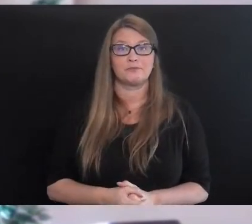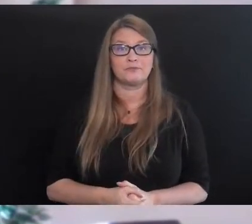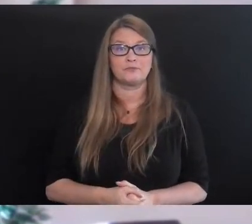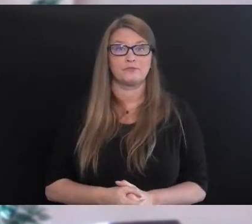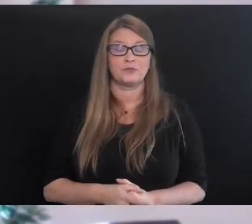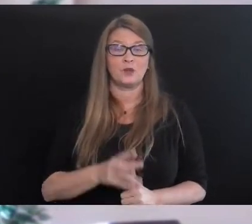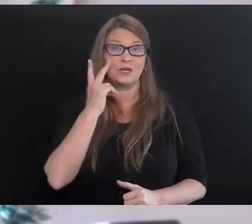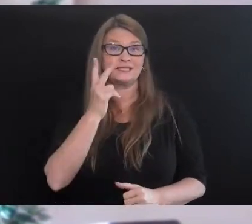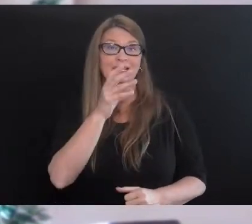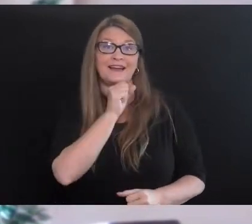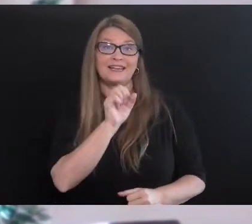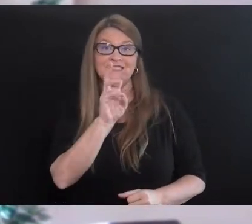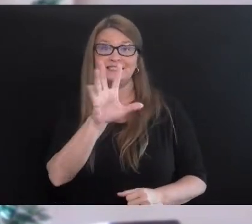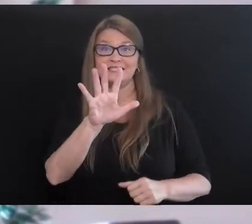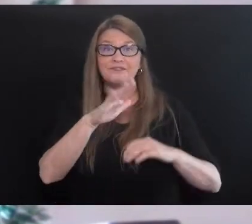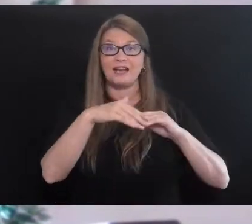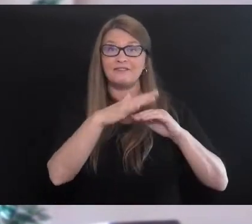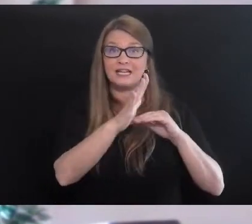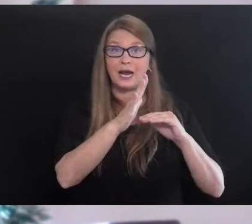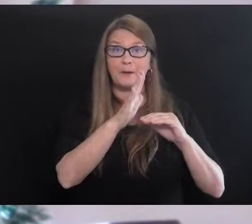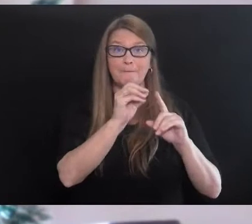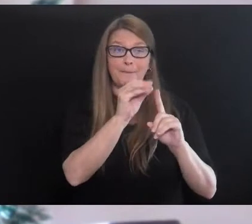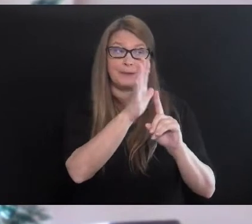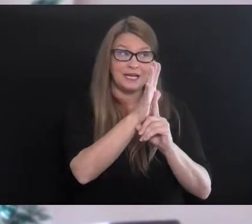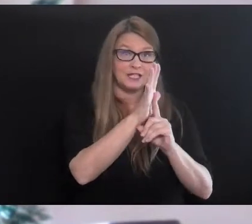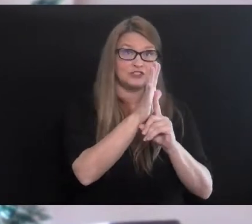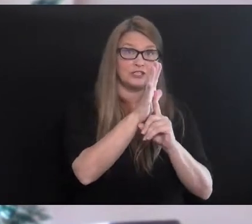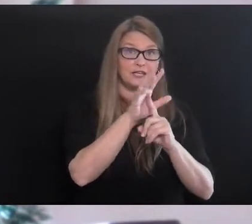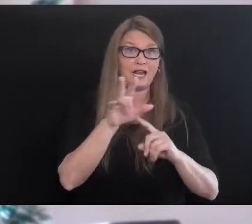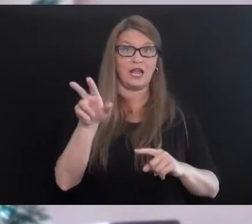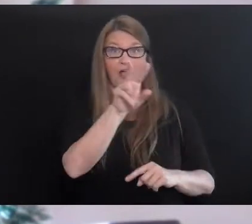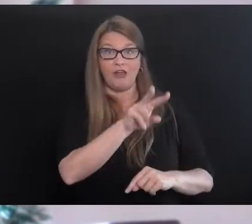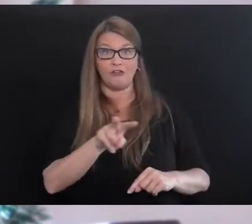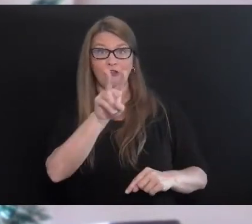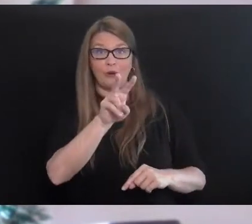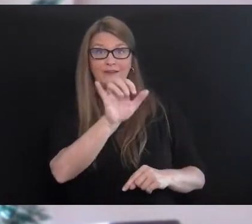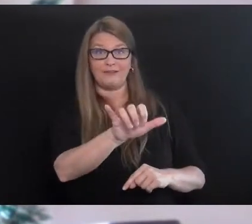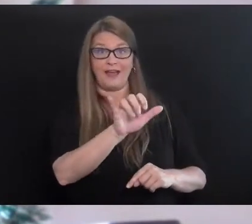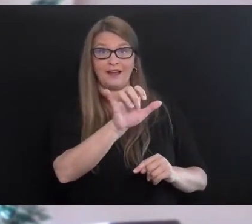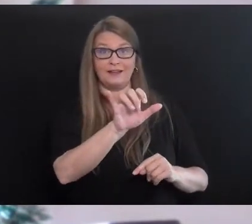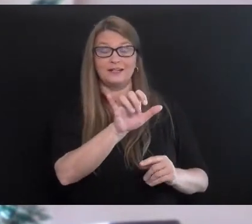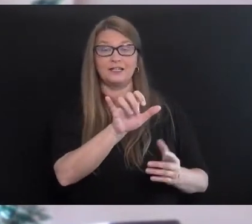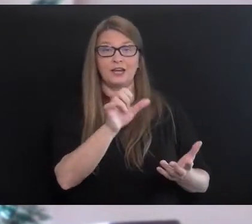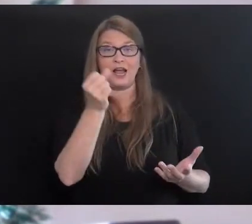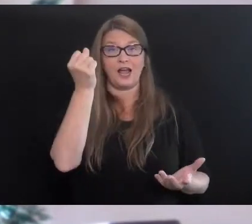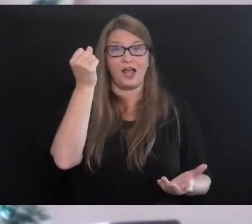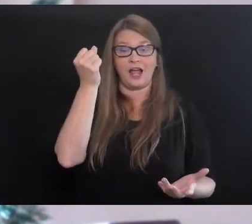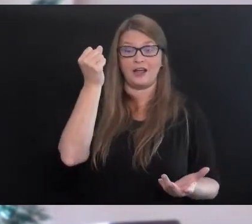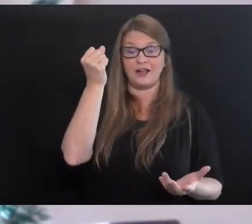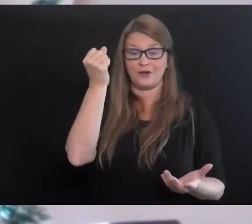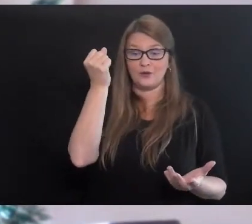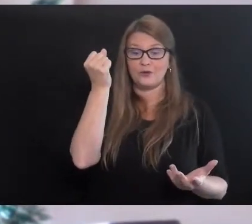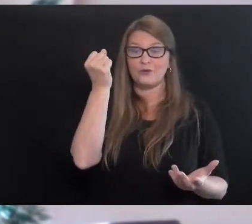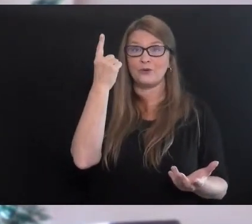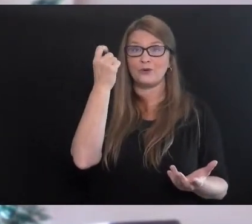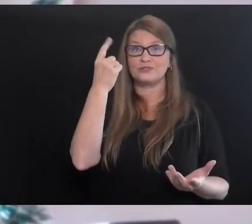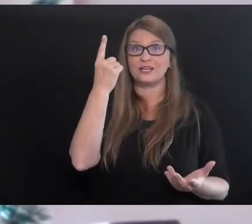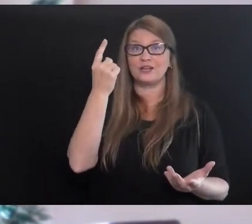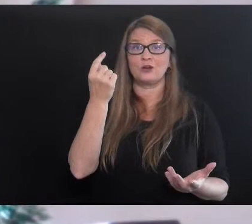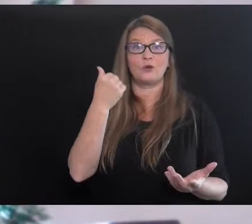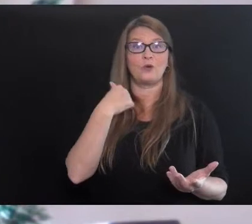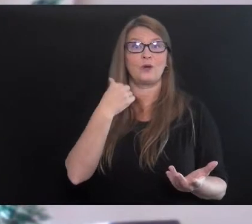over 65-year-old population, understanding, as the governor said, that as we look